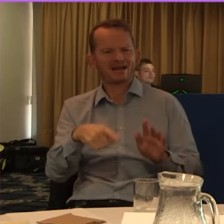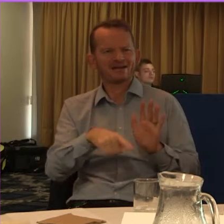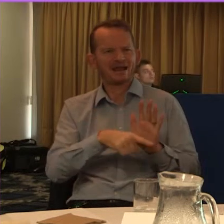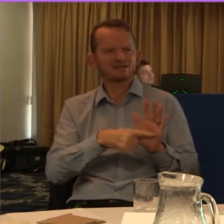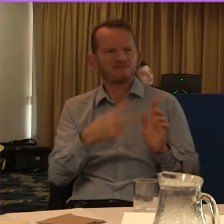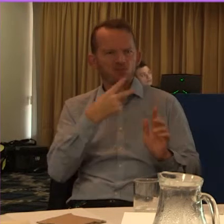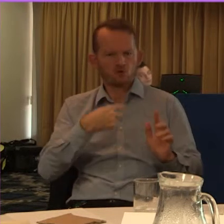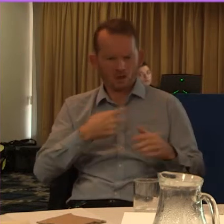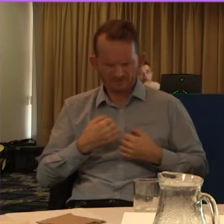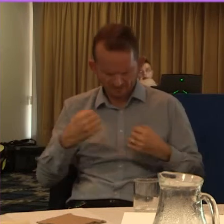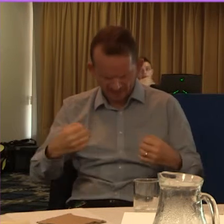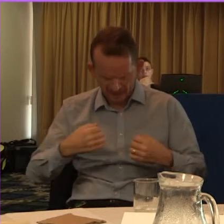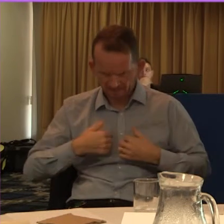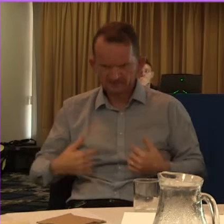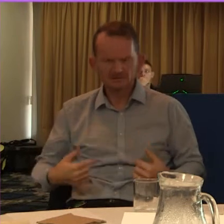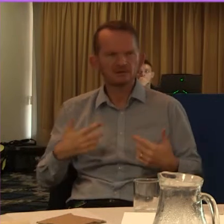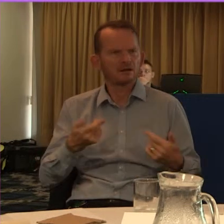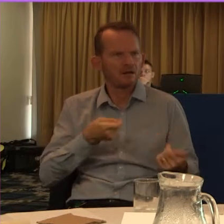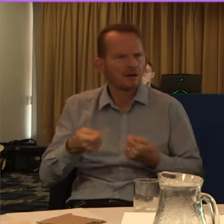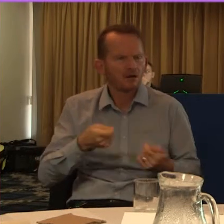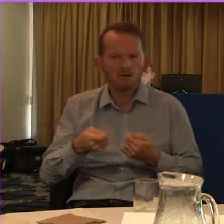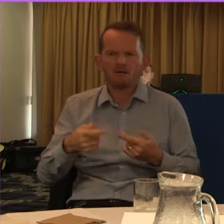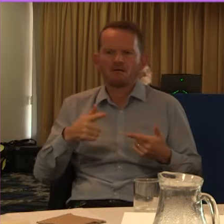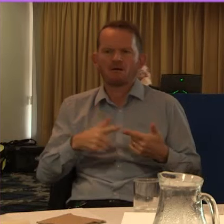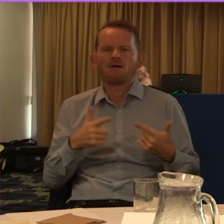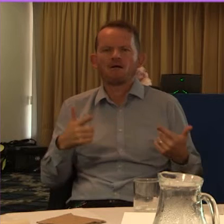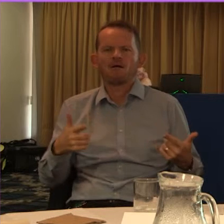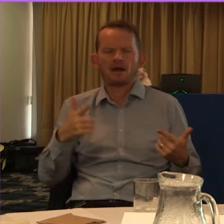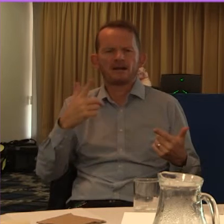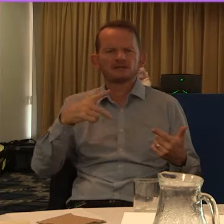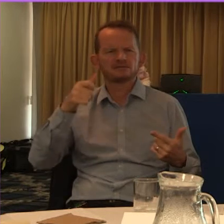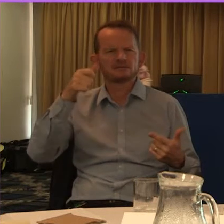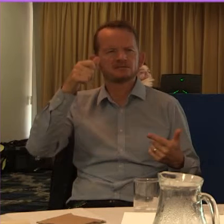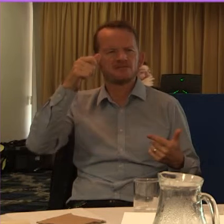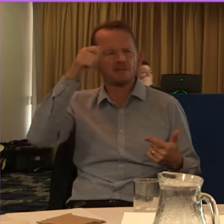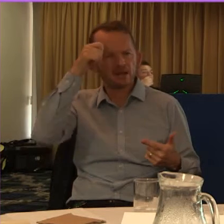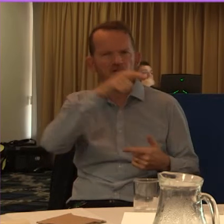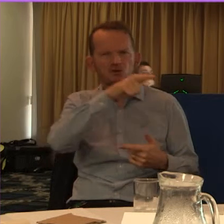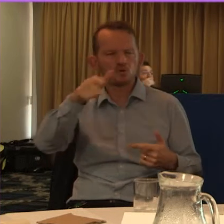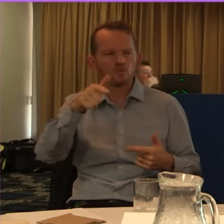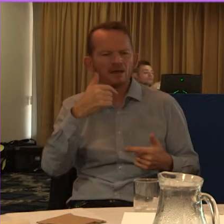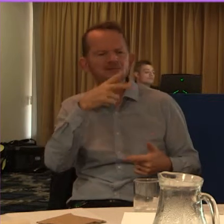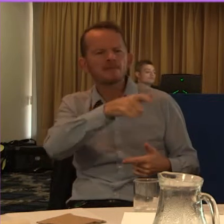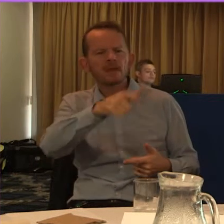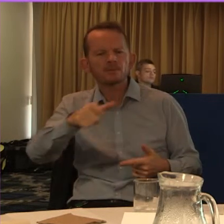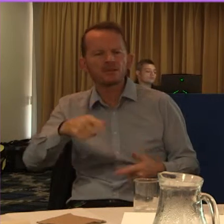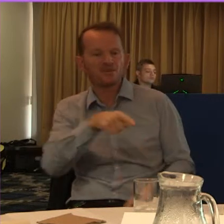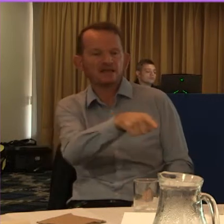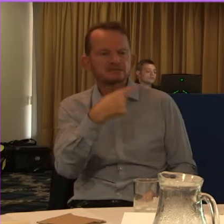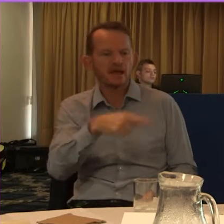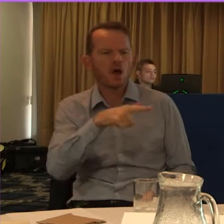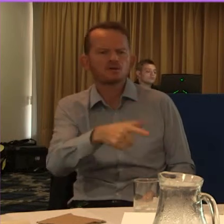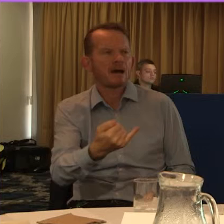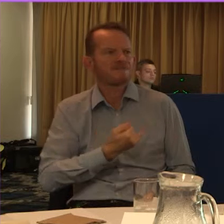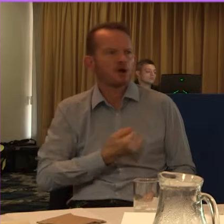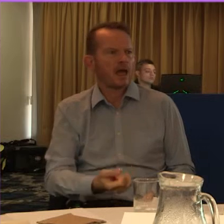their responses and their abilities to cope. And this is probably familiar again in the sense that you may have seen people who have said, well, it was my